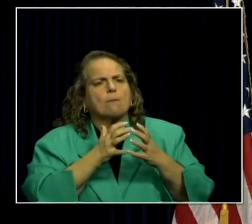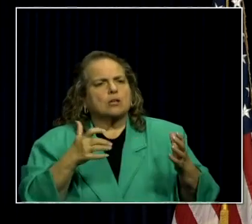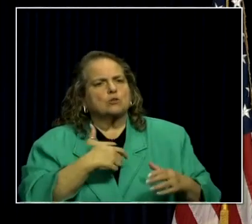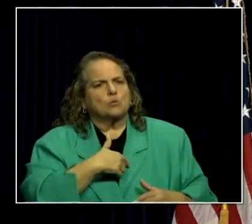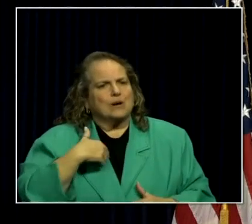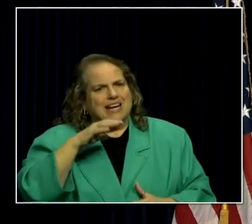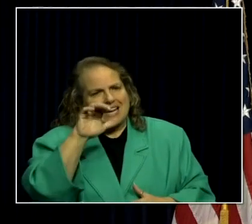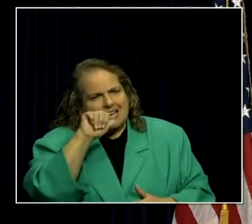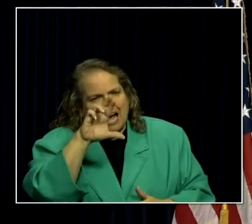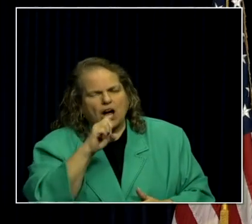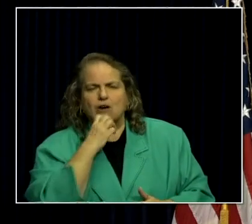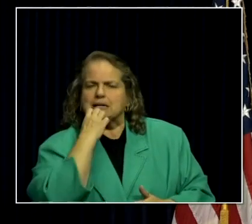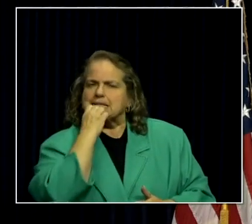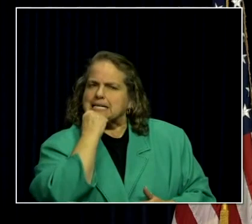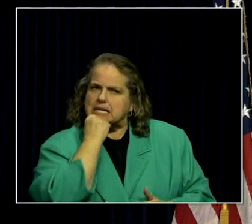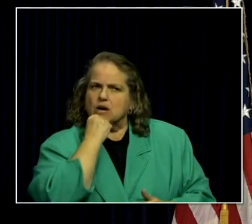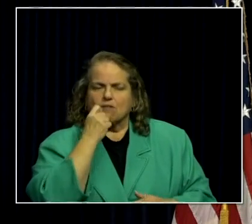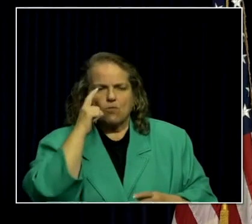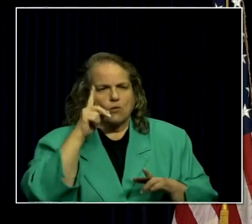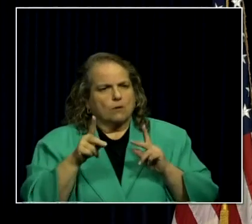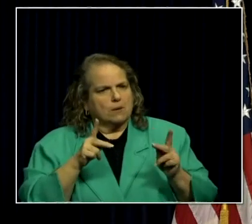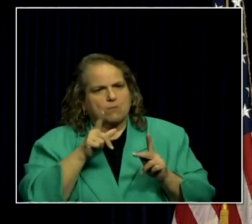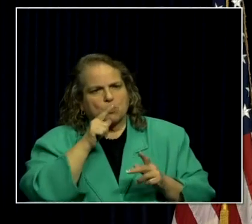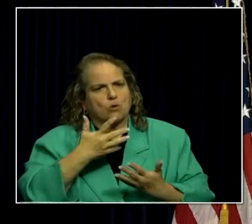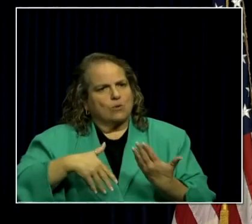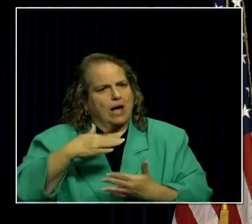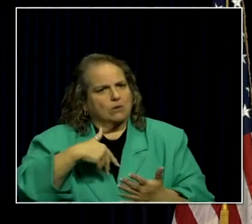pass, and I know you are too.